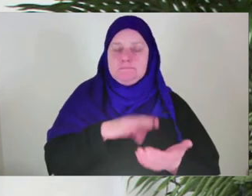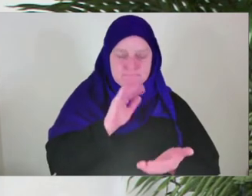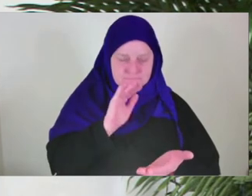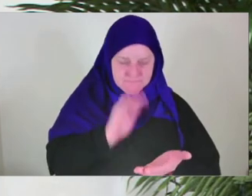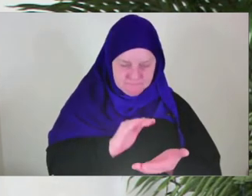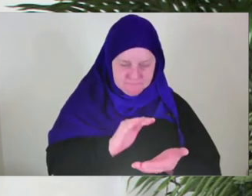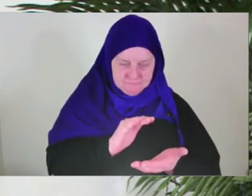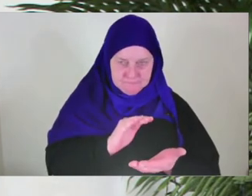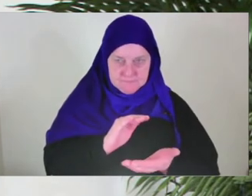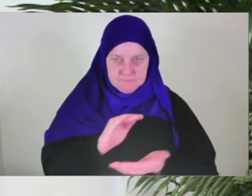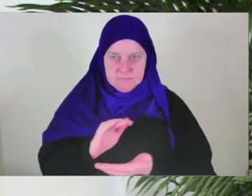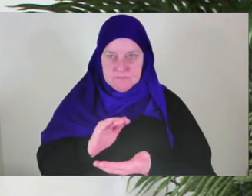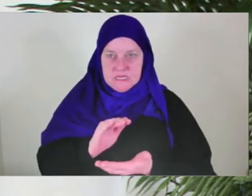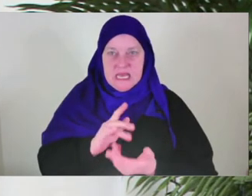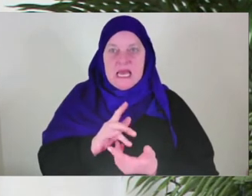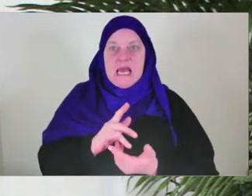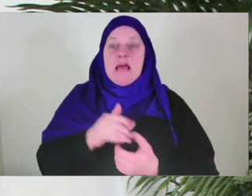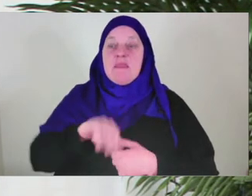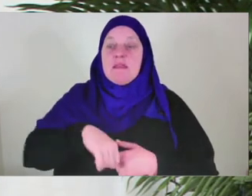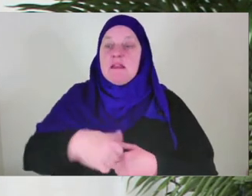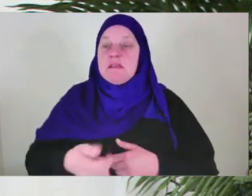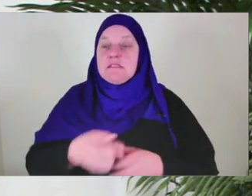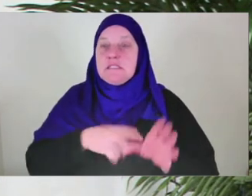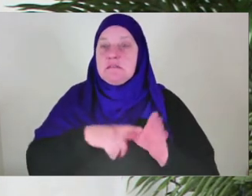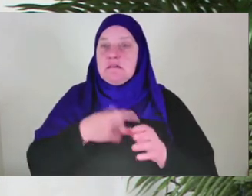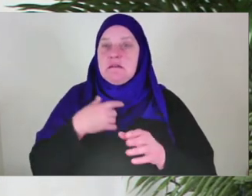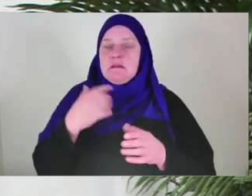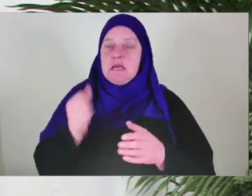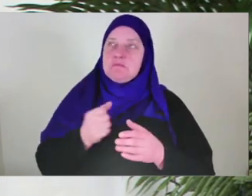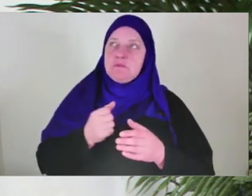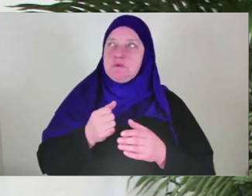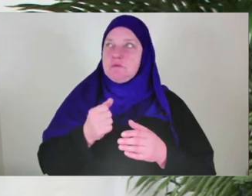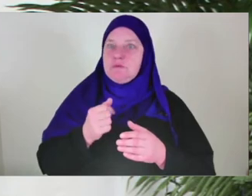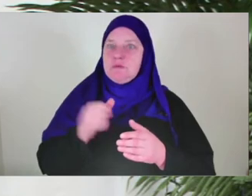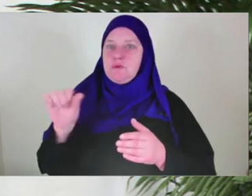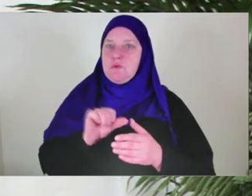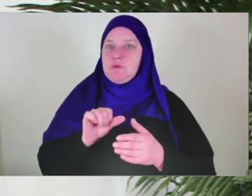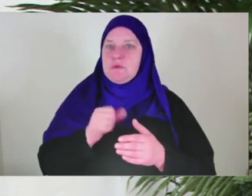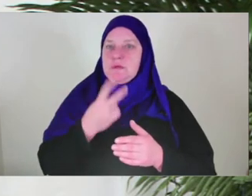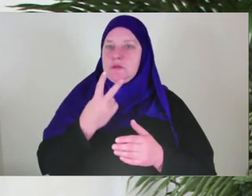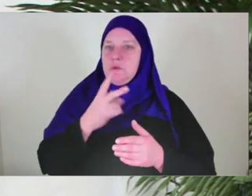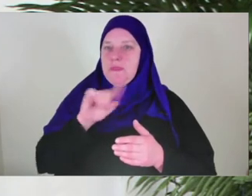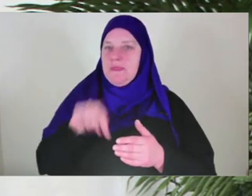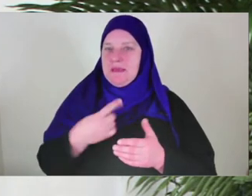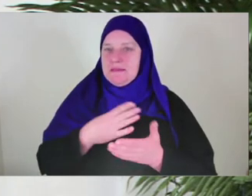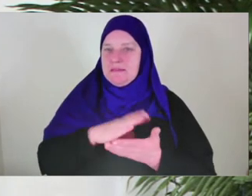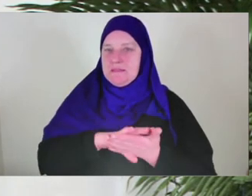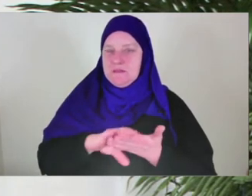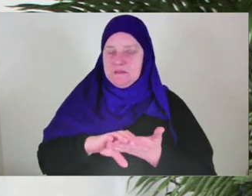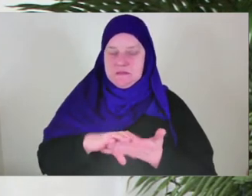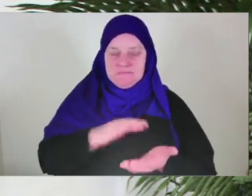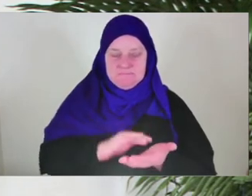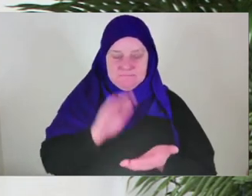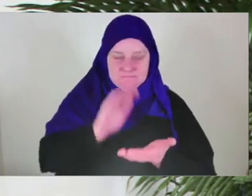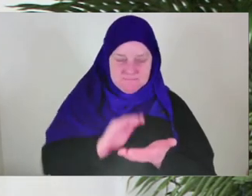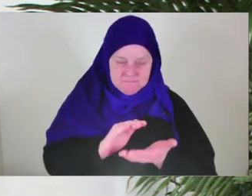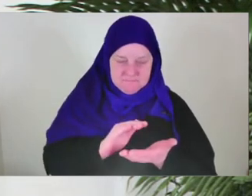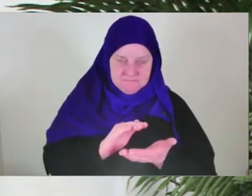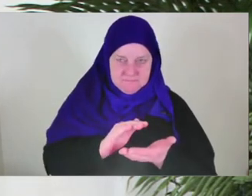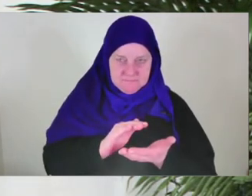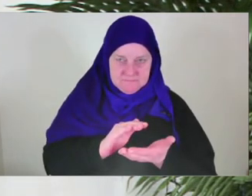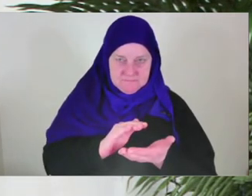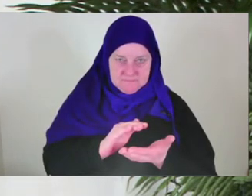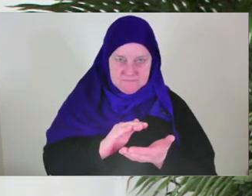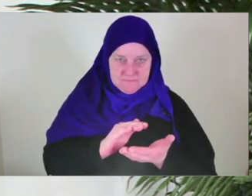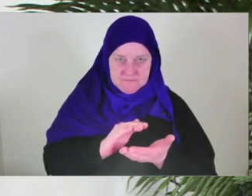have $2,000 left out of it. But I say, okay, well, I want to bring it up to $4,000 again because that's what I had before. And I have, alhamdulillah,